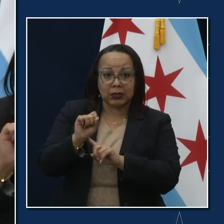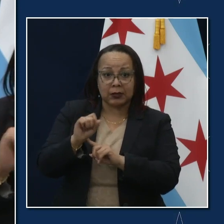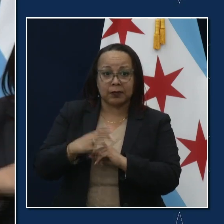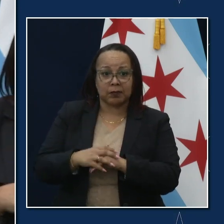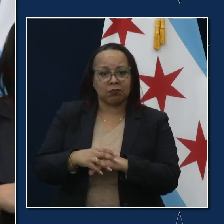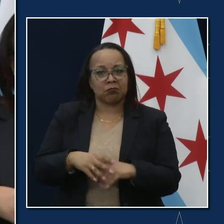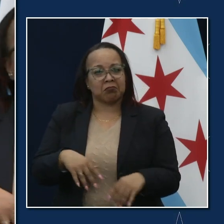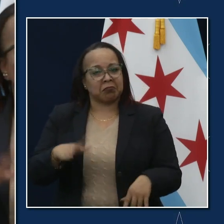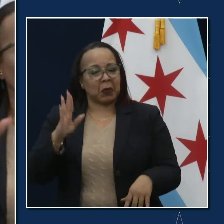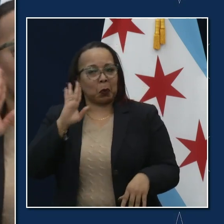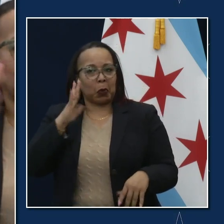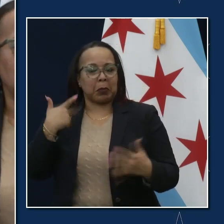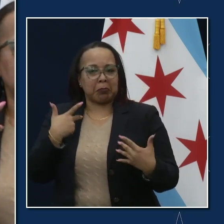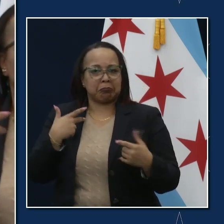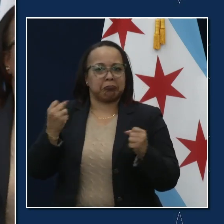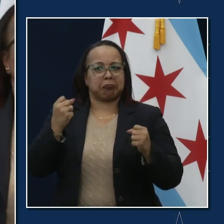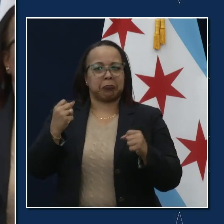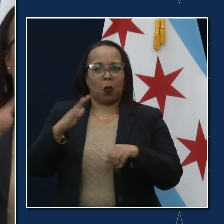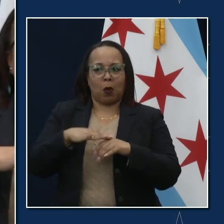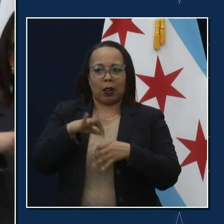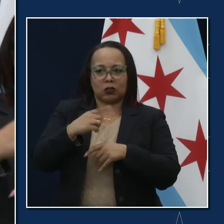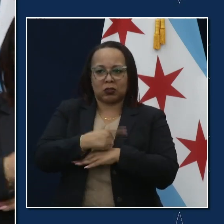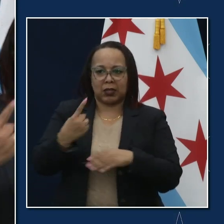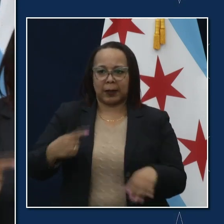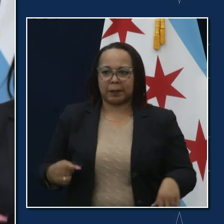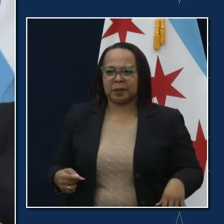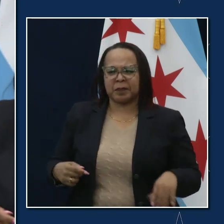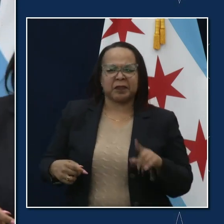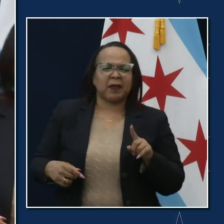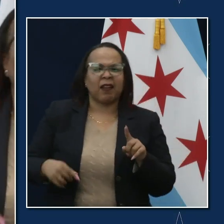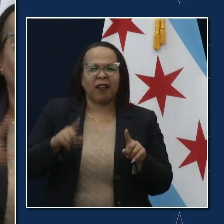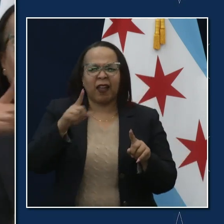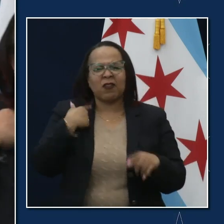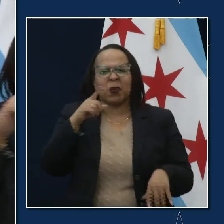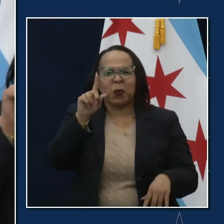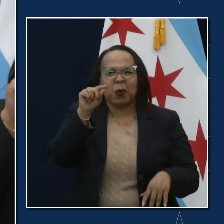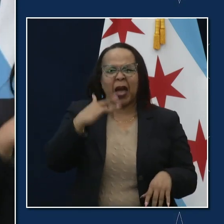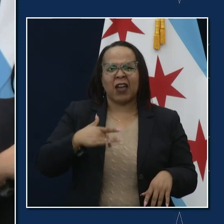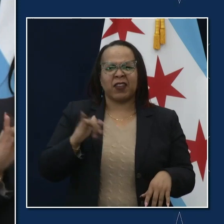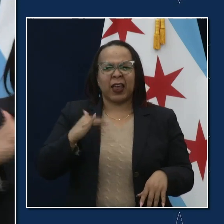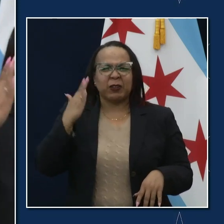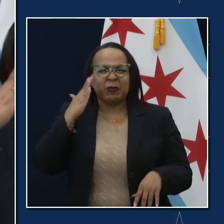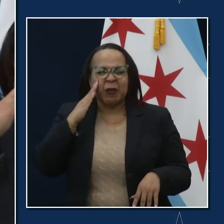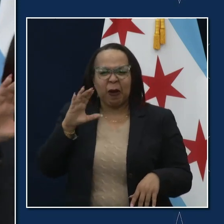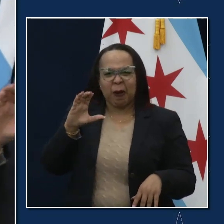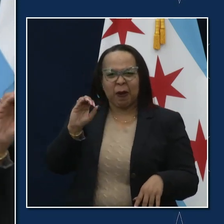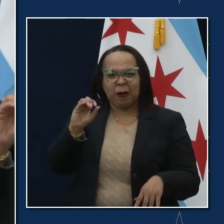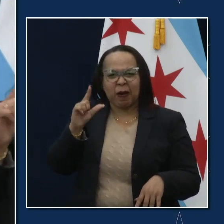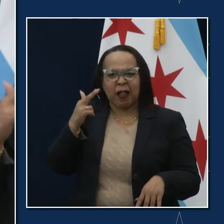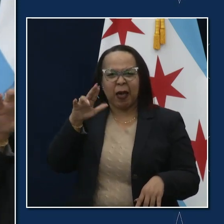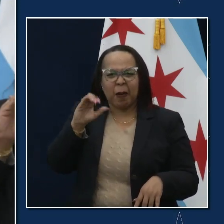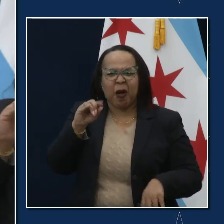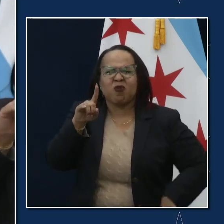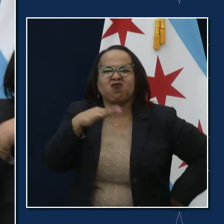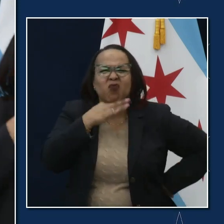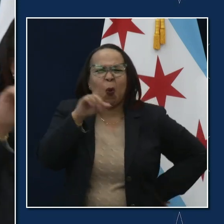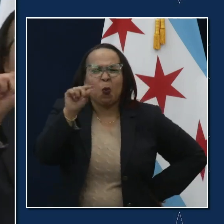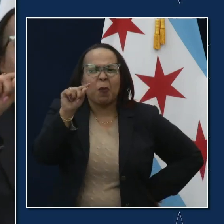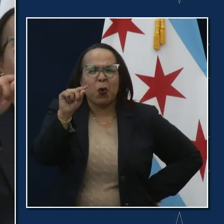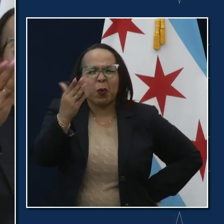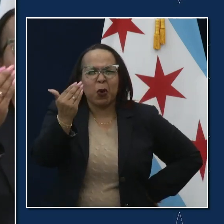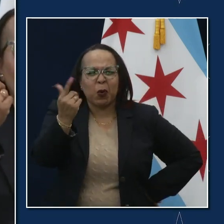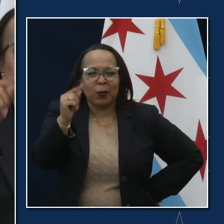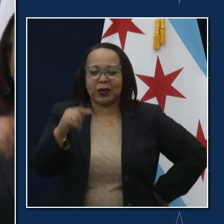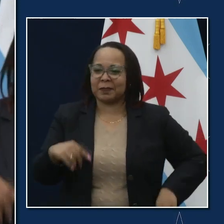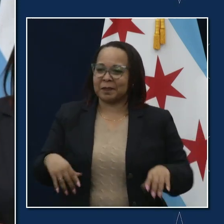that we'll be victorious on Election Day. I feel like Columbo here, but just one more thing. You said just one more thing. I